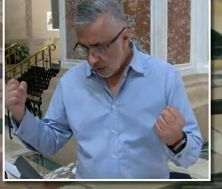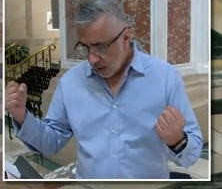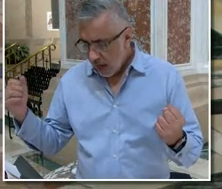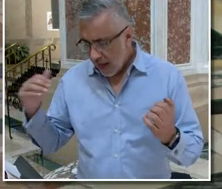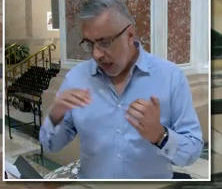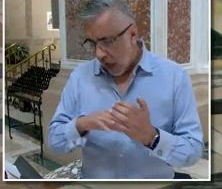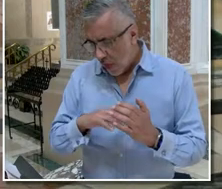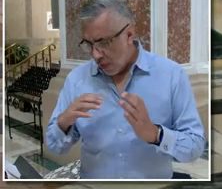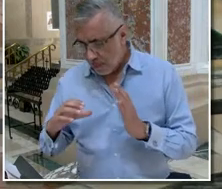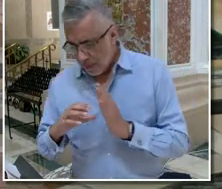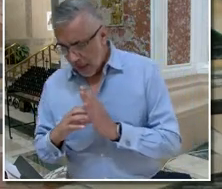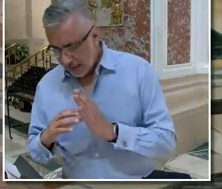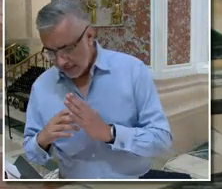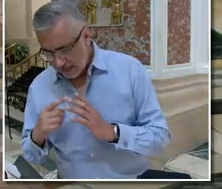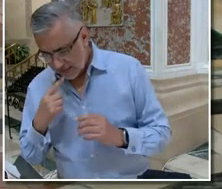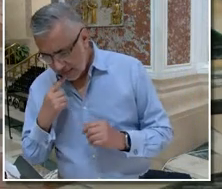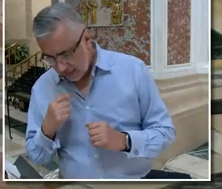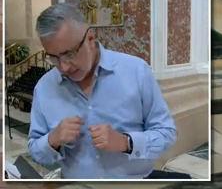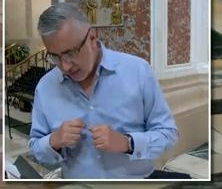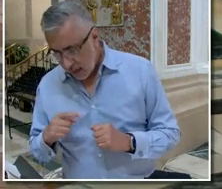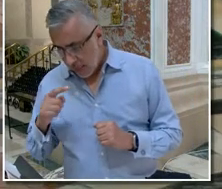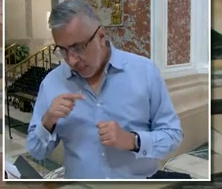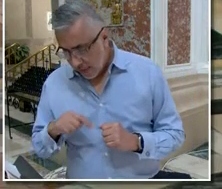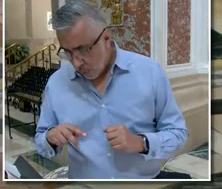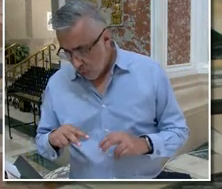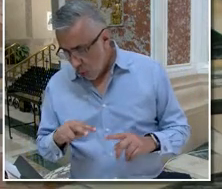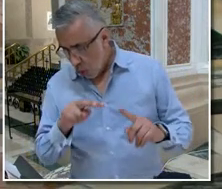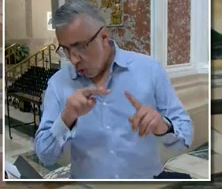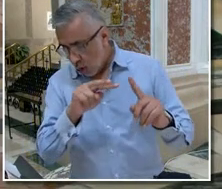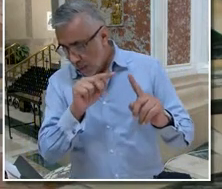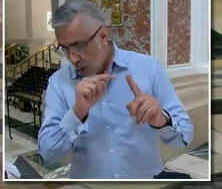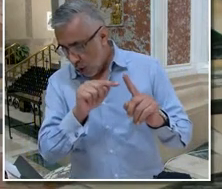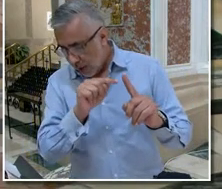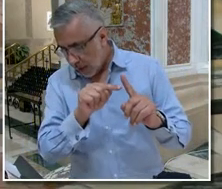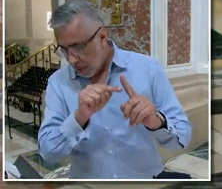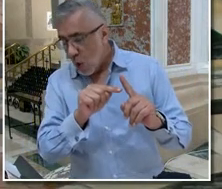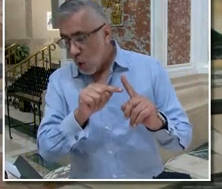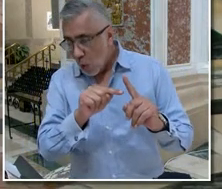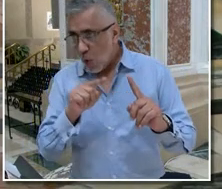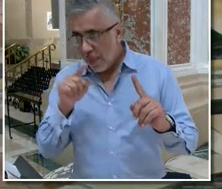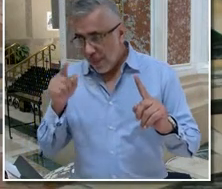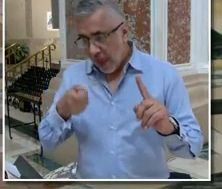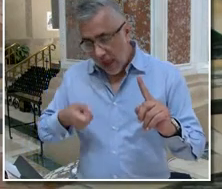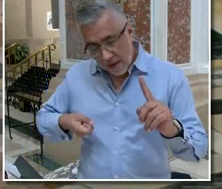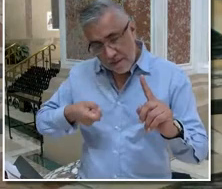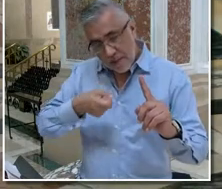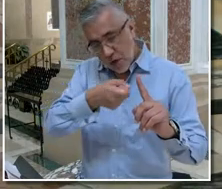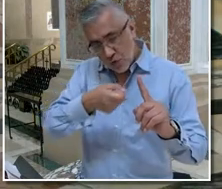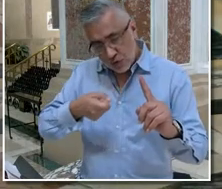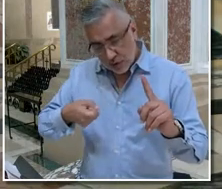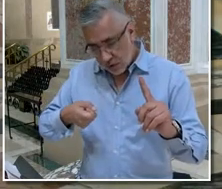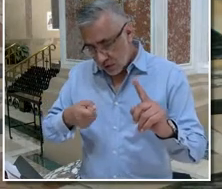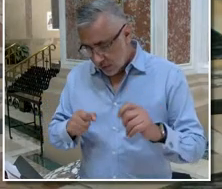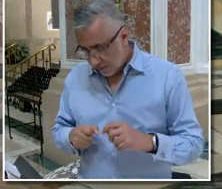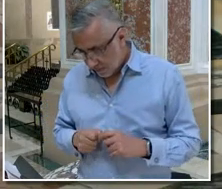another passage says, they will look upon him whom they have pierced.